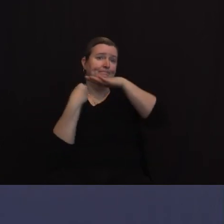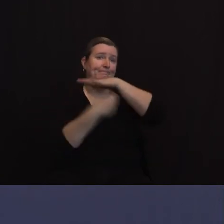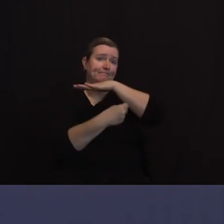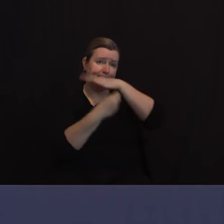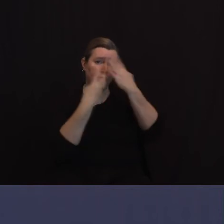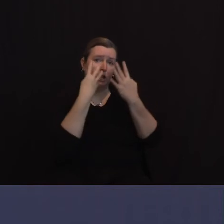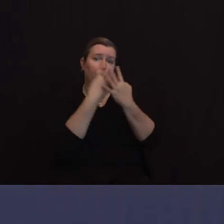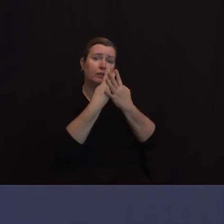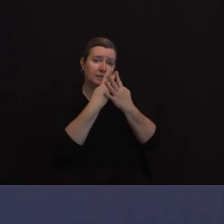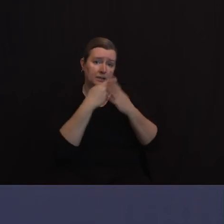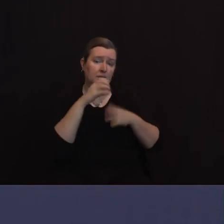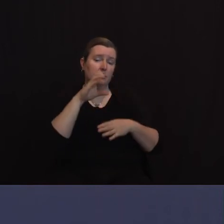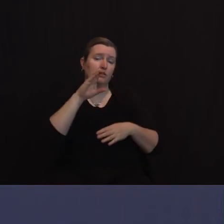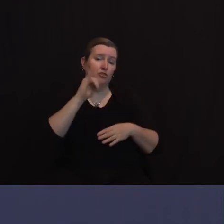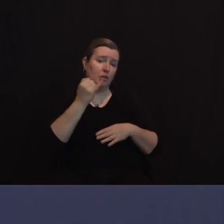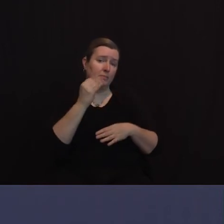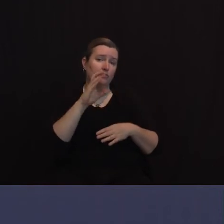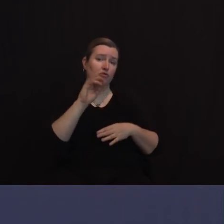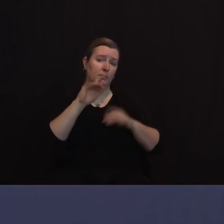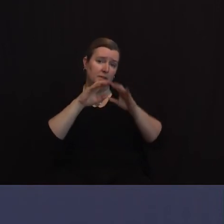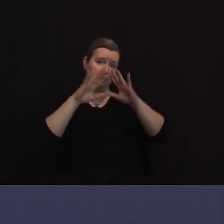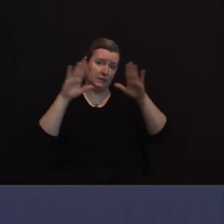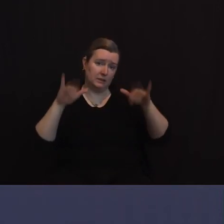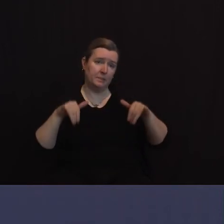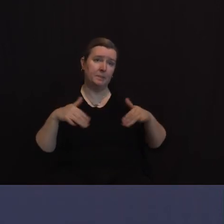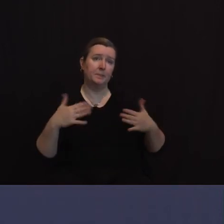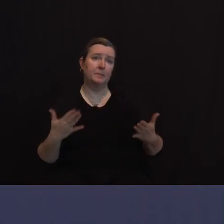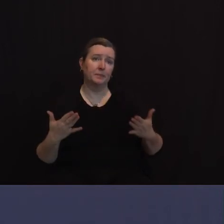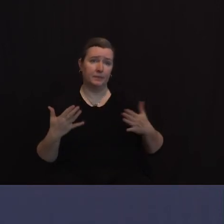derailed, delayed, or permanently